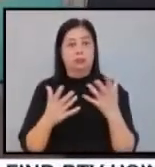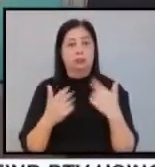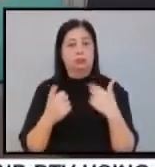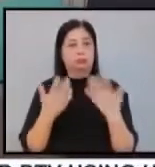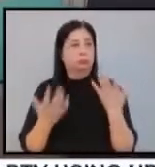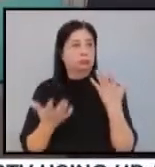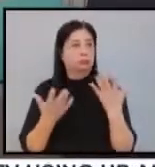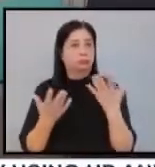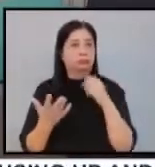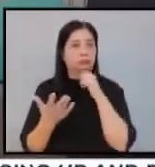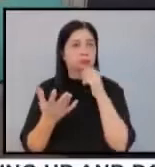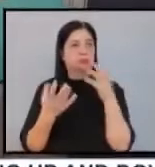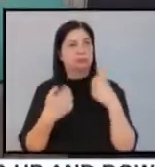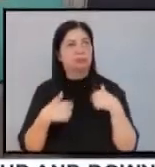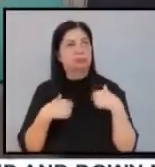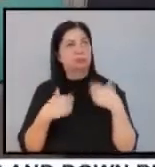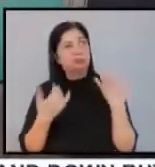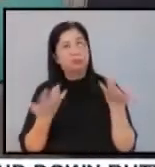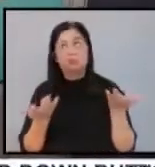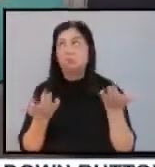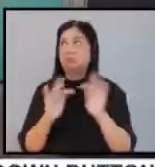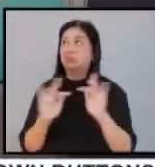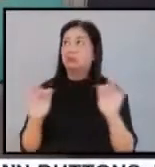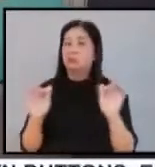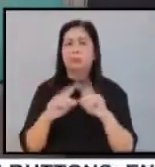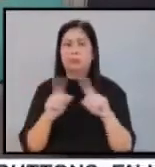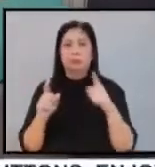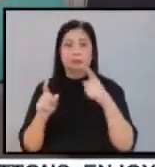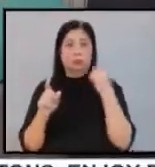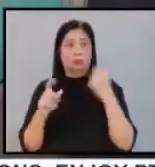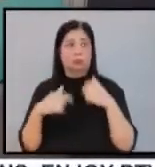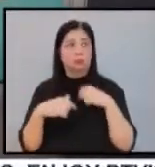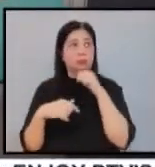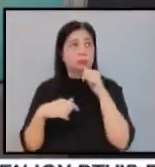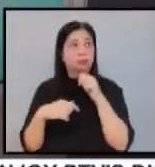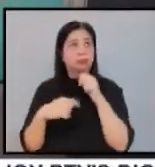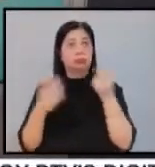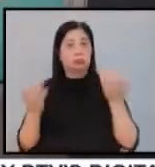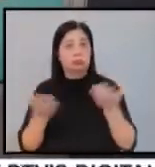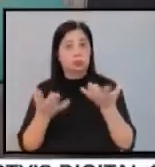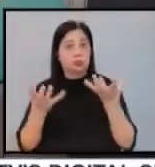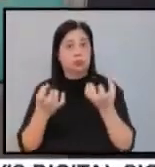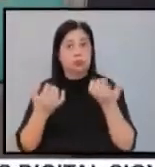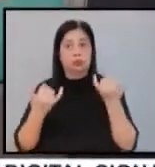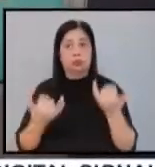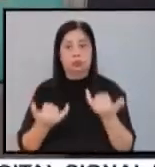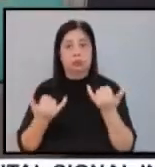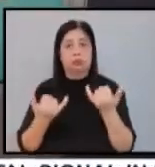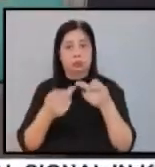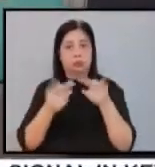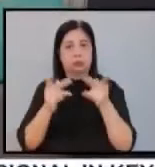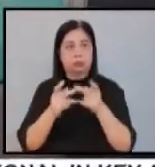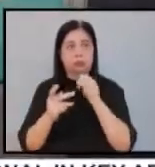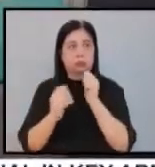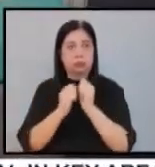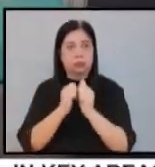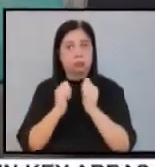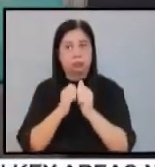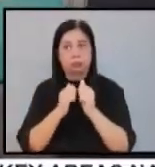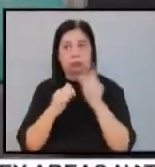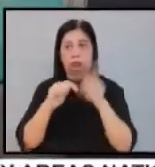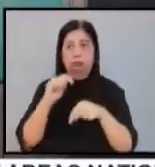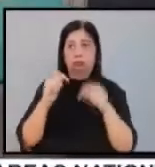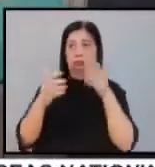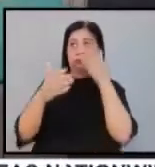you wanted to be in today, pero just because you're not where you wanted to be doesn't really mean you're not at